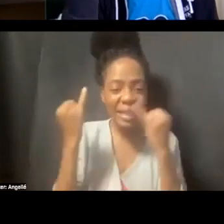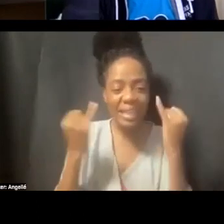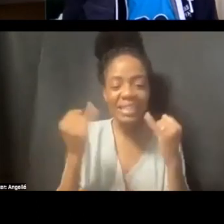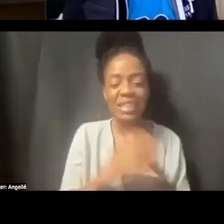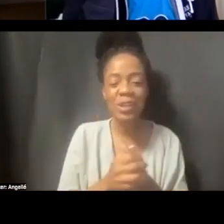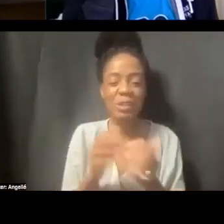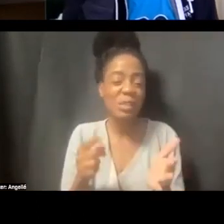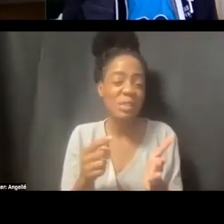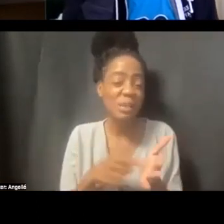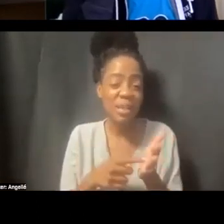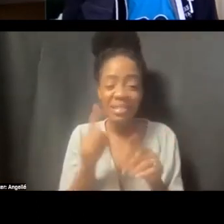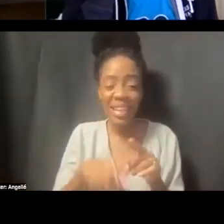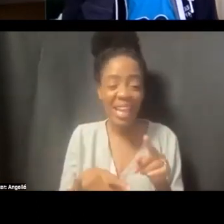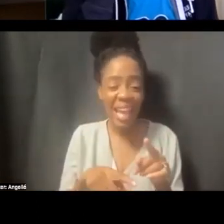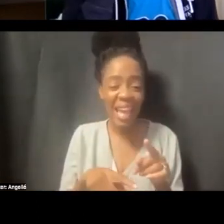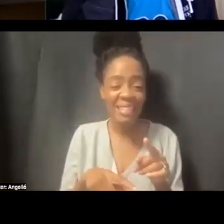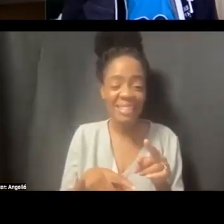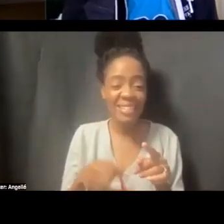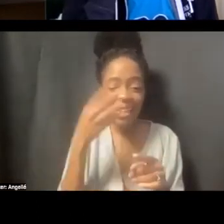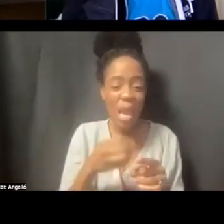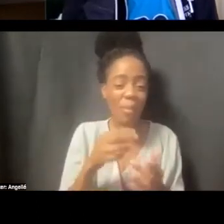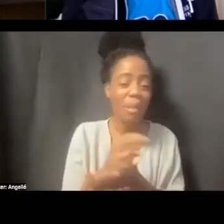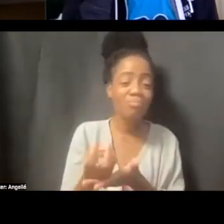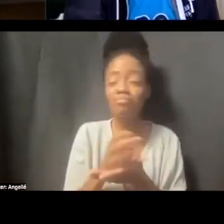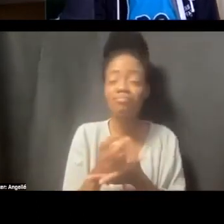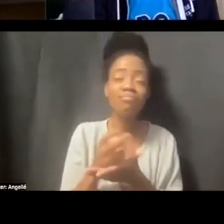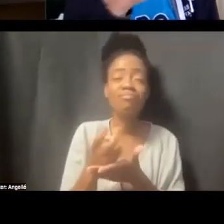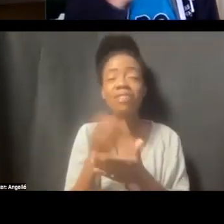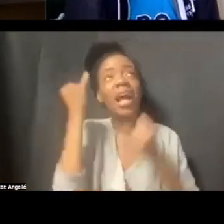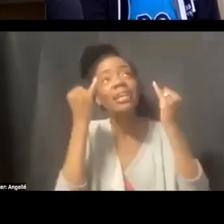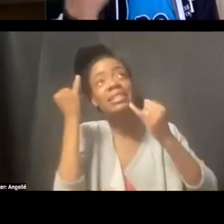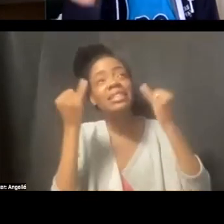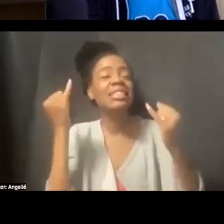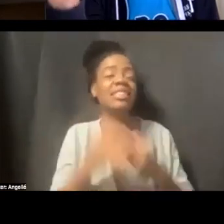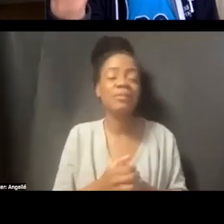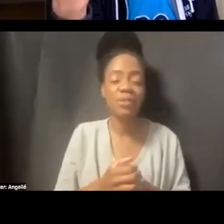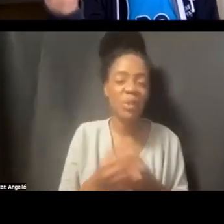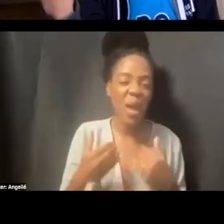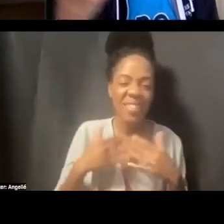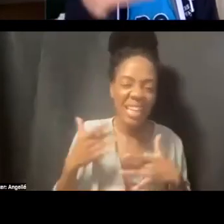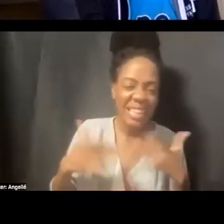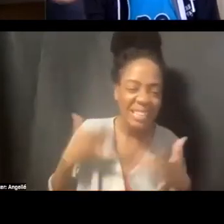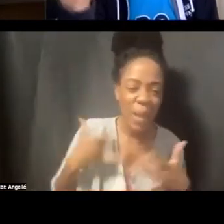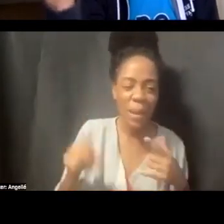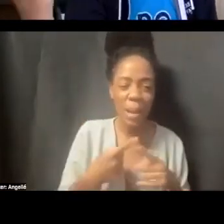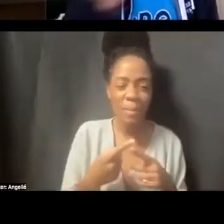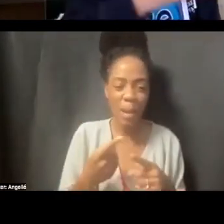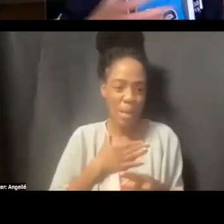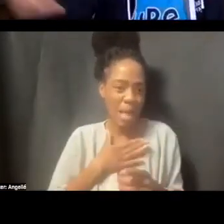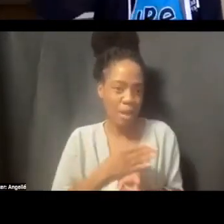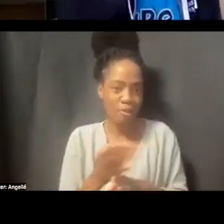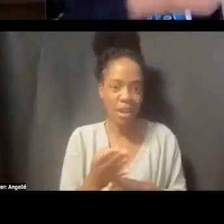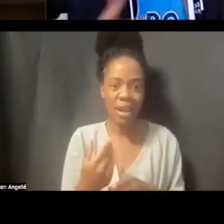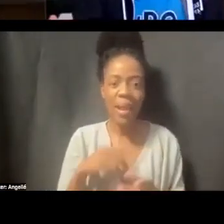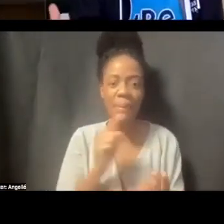can't sleep. And there's still this excitement, with what we do. We keep meeting new people. Like I'm meeting